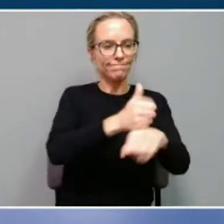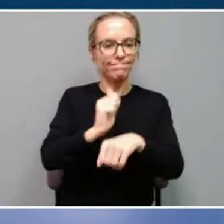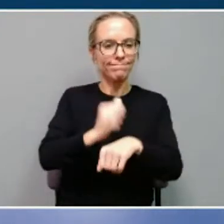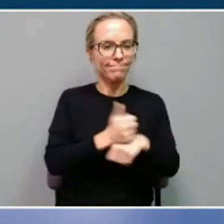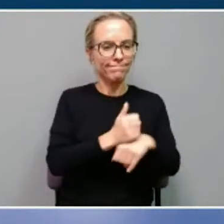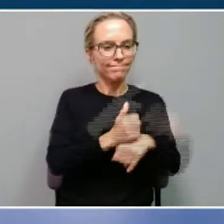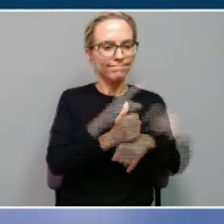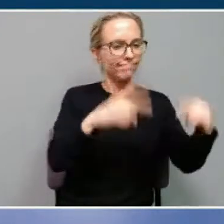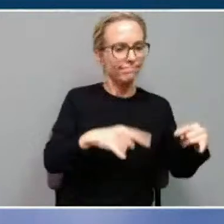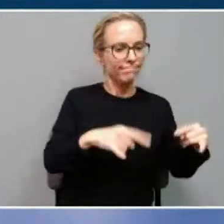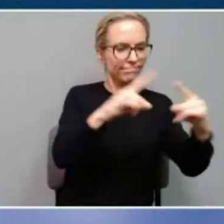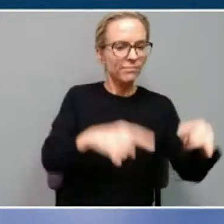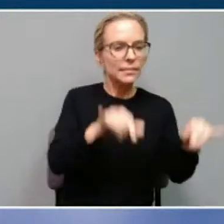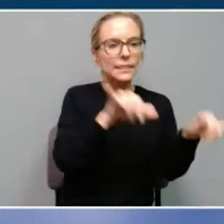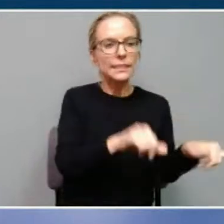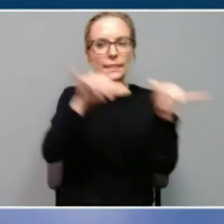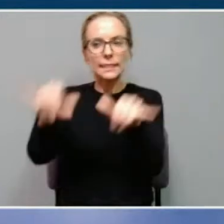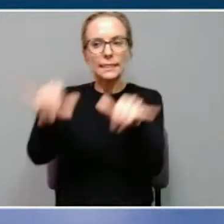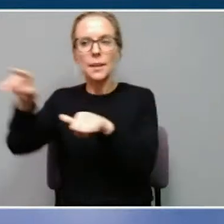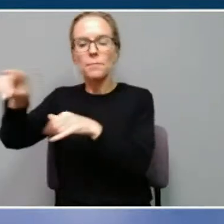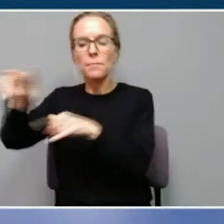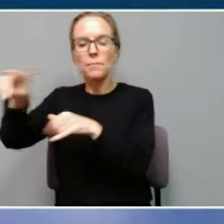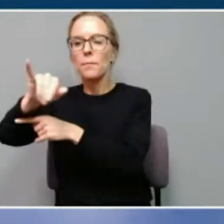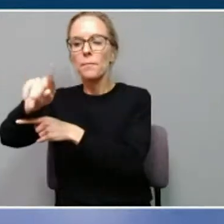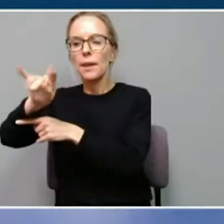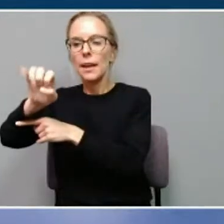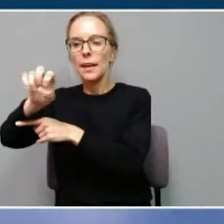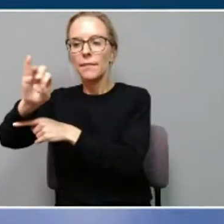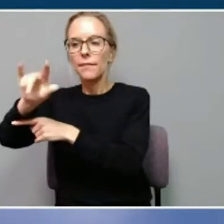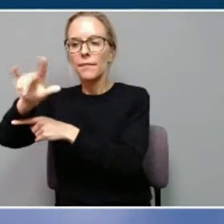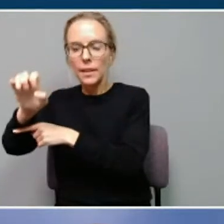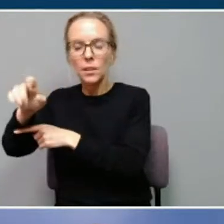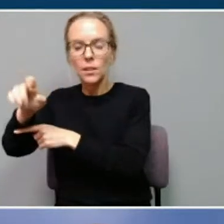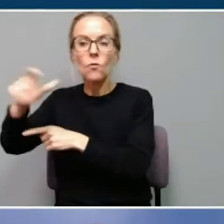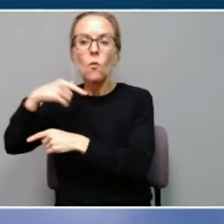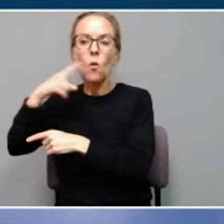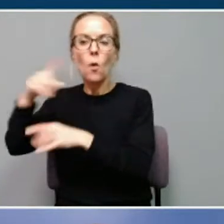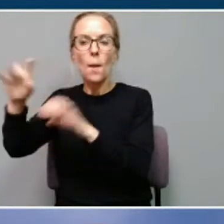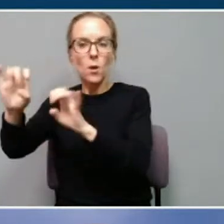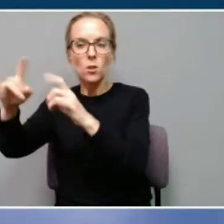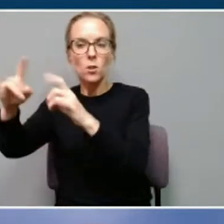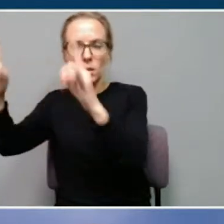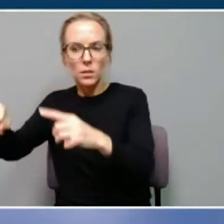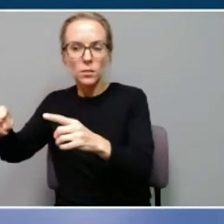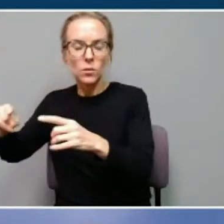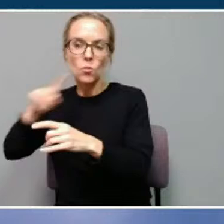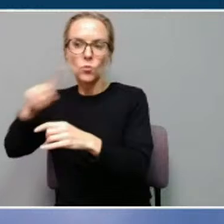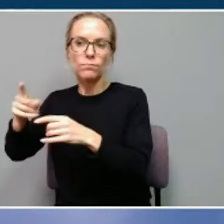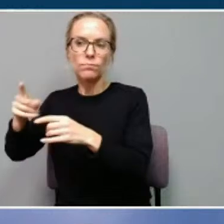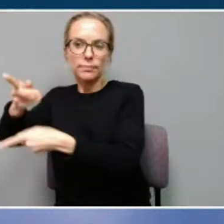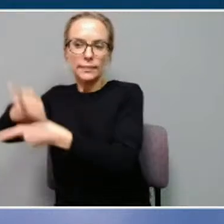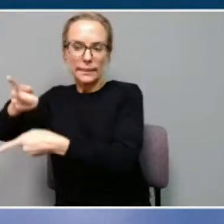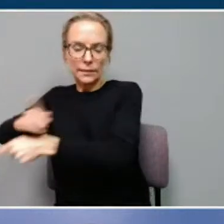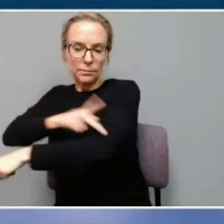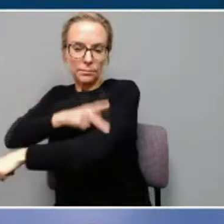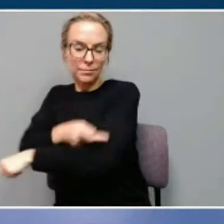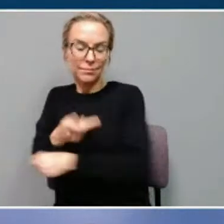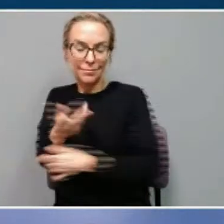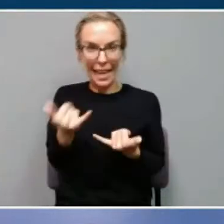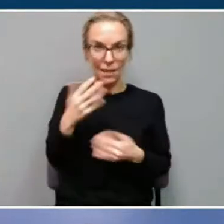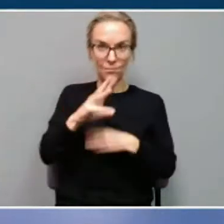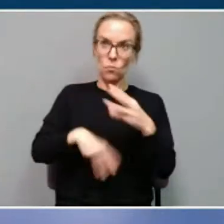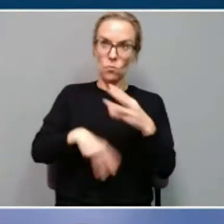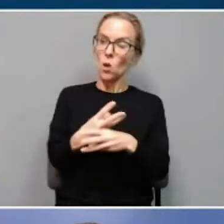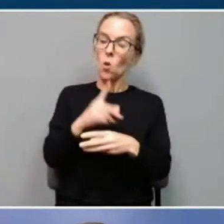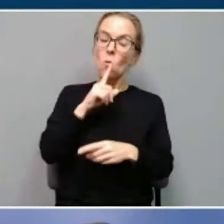Medical has, to either triage or to house patients. We are living in a reality where some COVID patients that are sick are